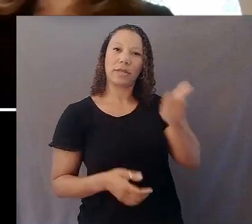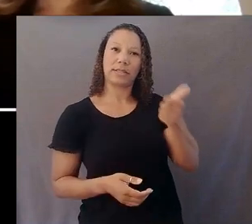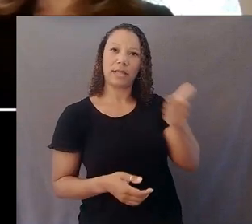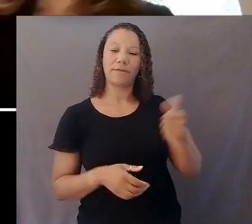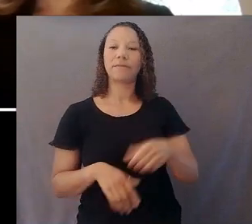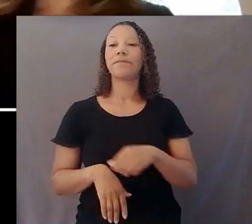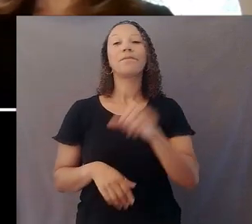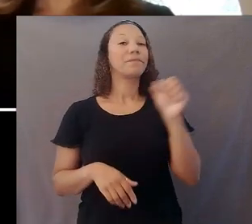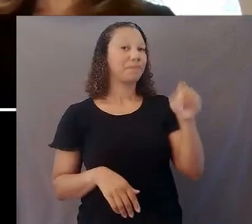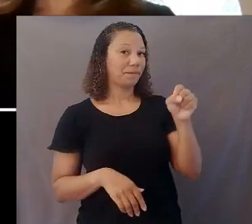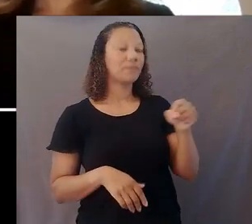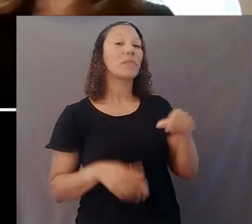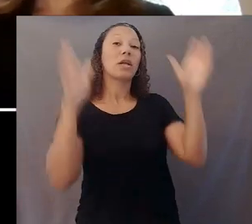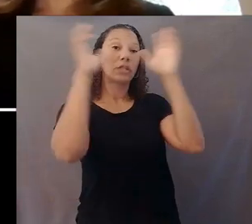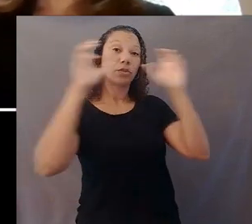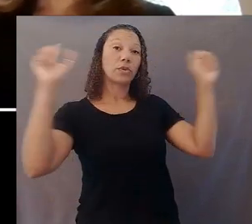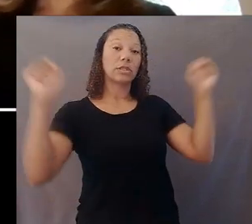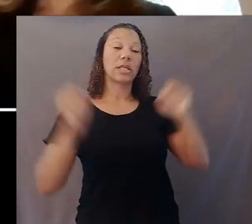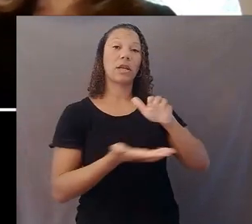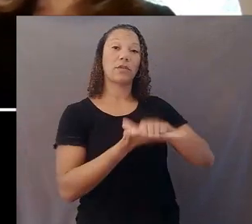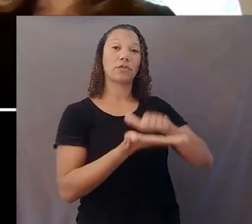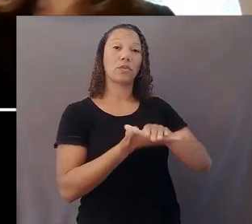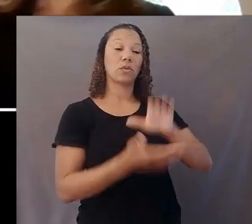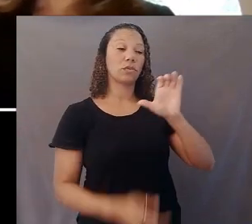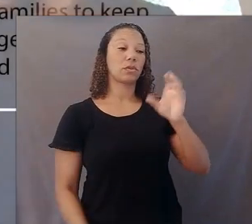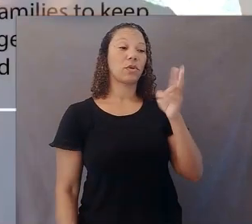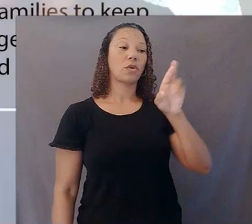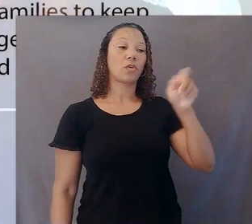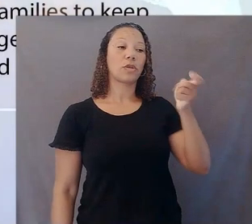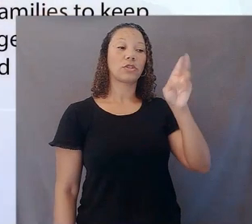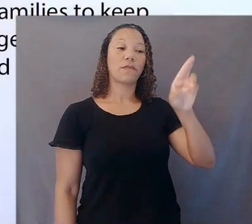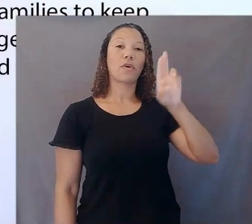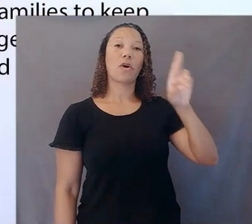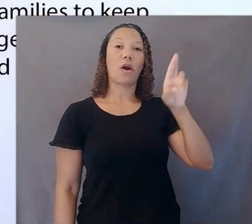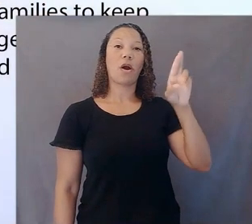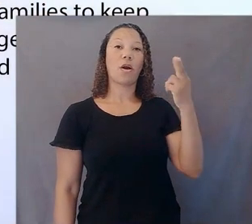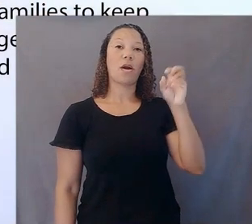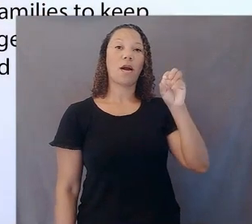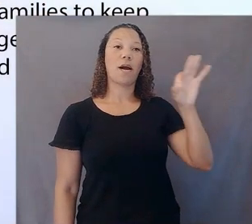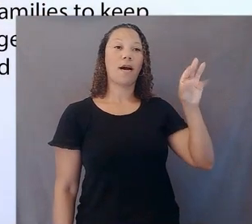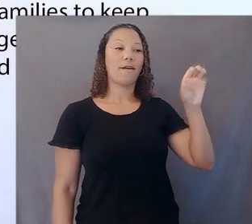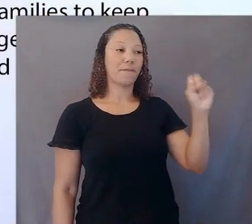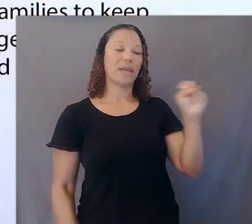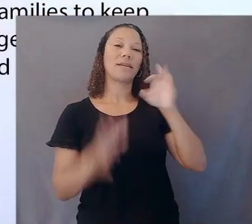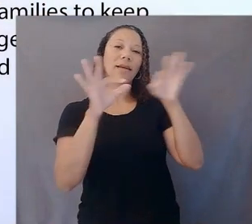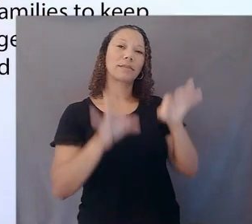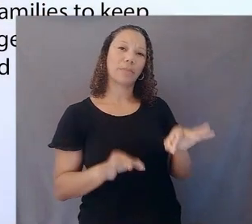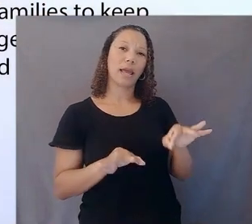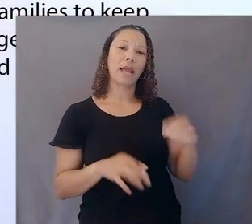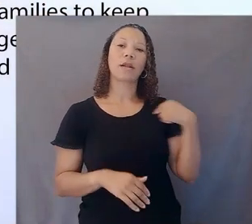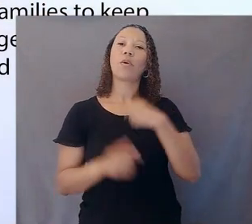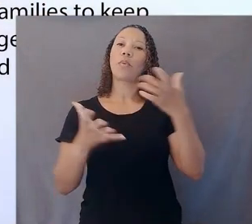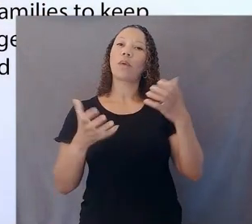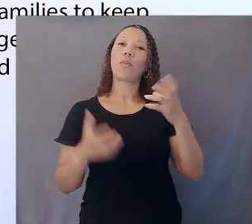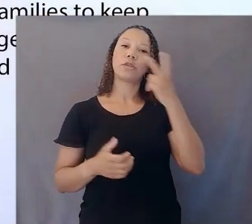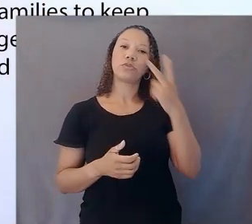press release, Superintendent of Schools, Christopher R. Hoffman, stated, "We want to see the full return of our students